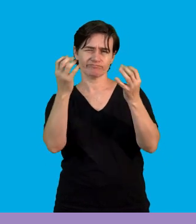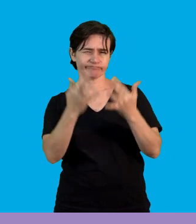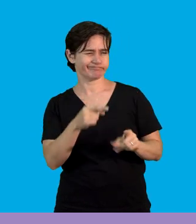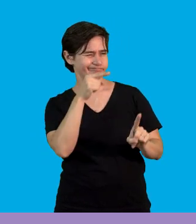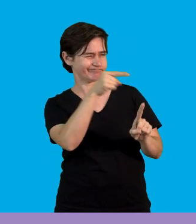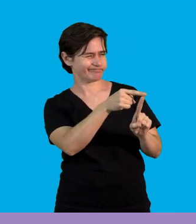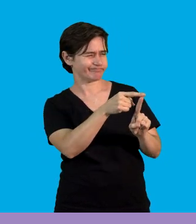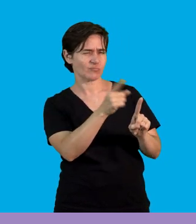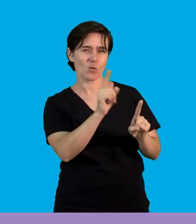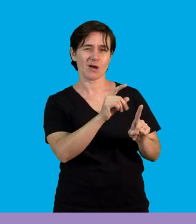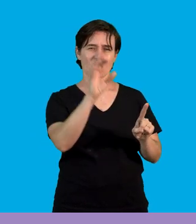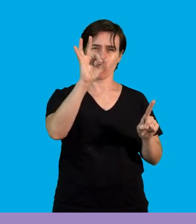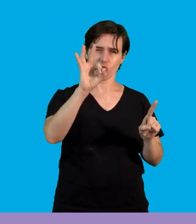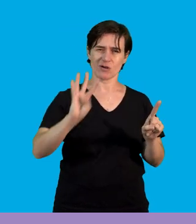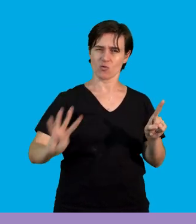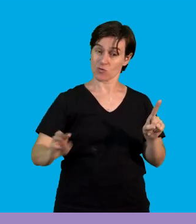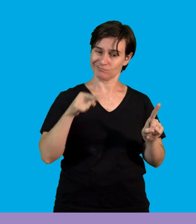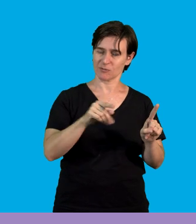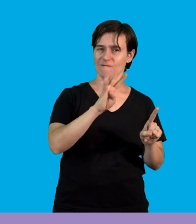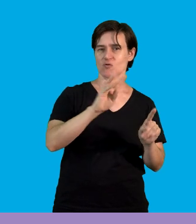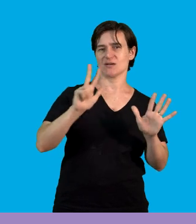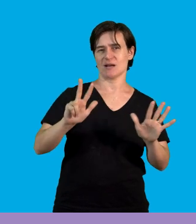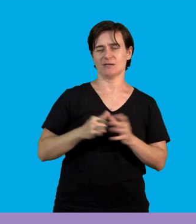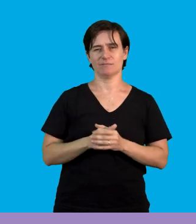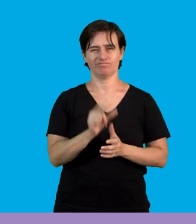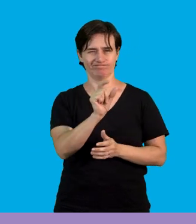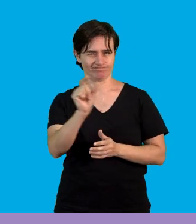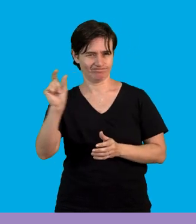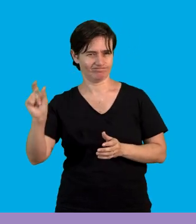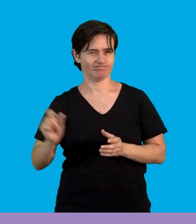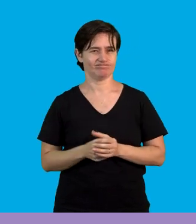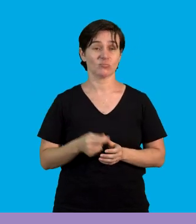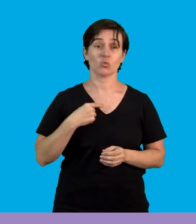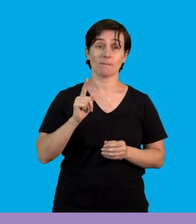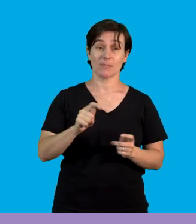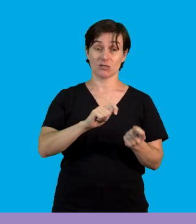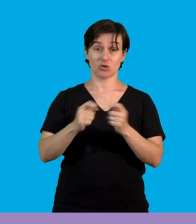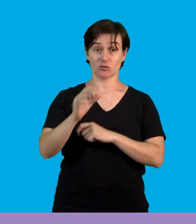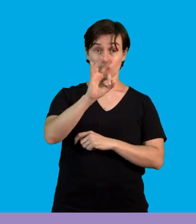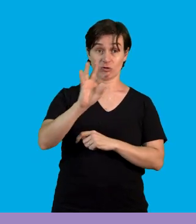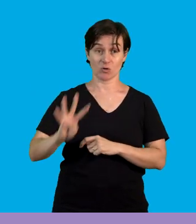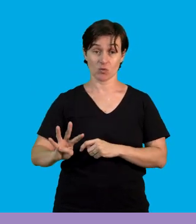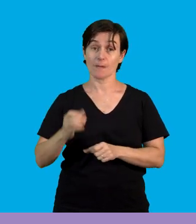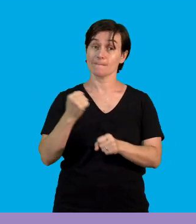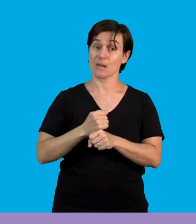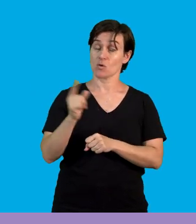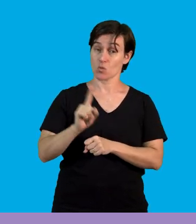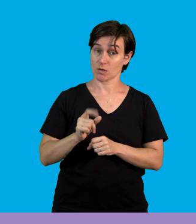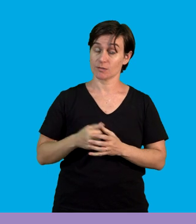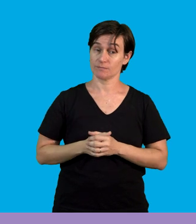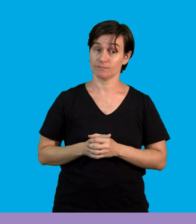calculate 3/4 of the 48 pieces. So firstly, we convert the 3/4 into